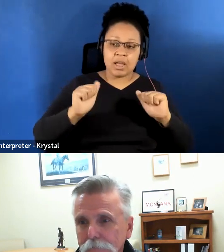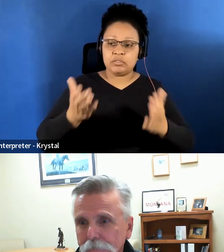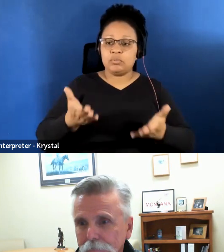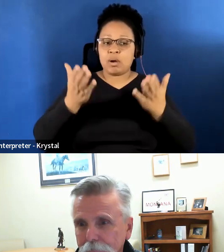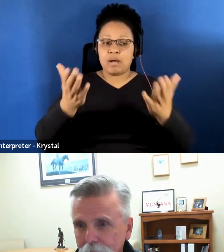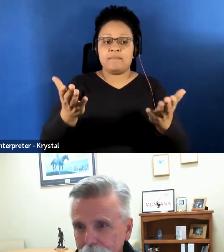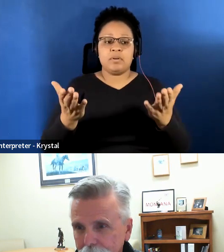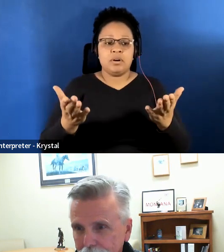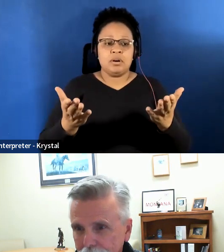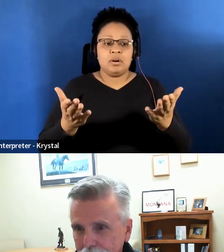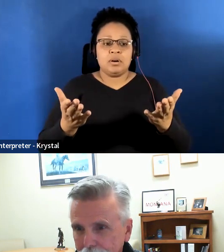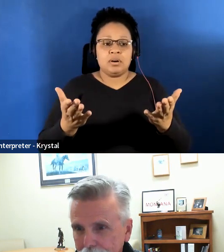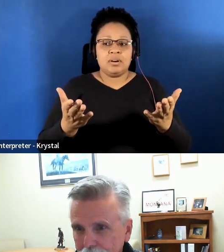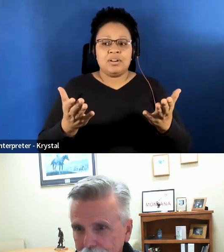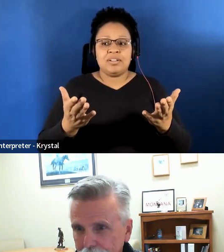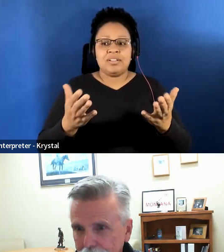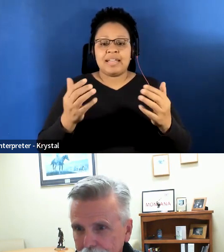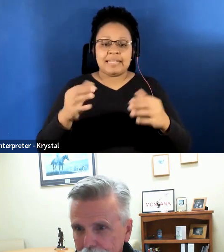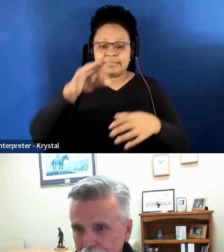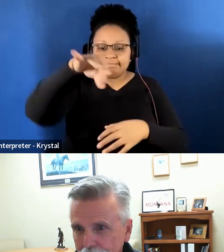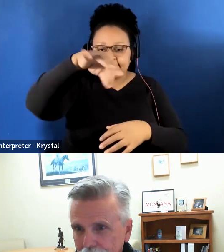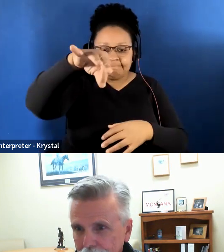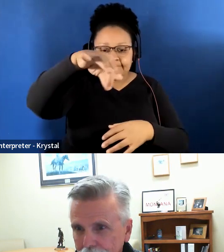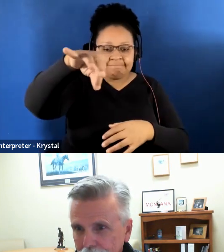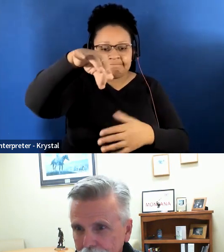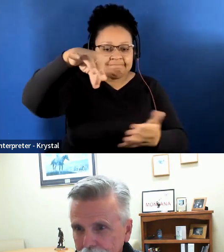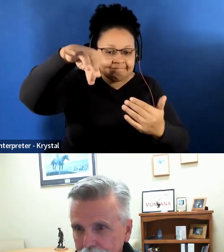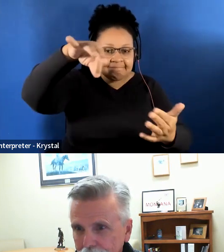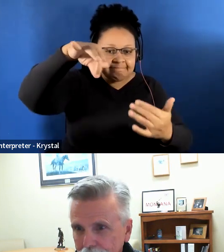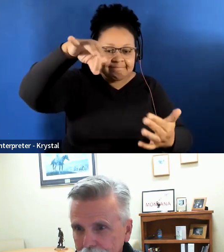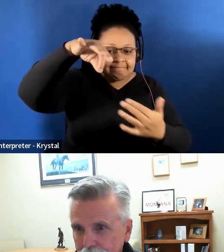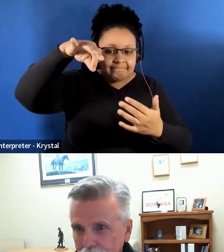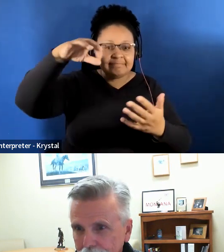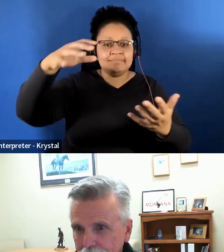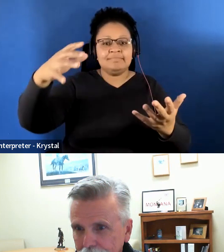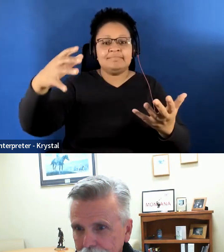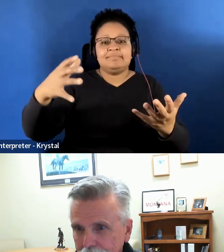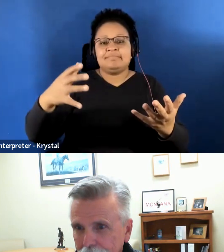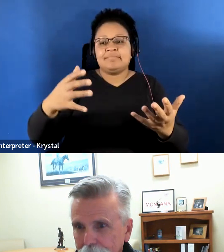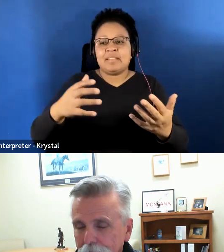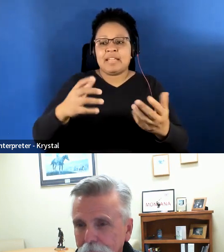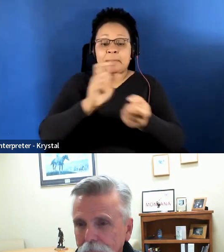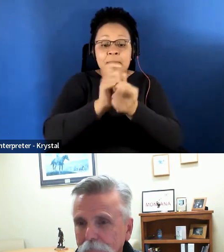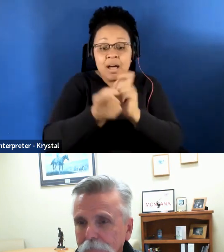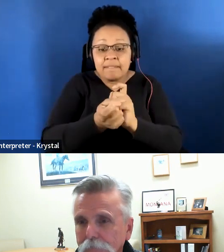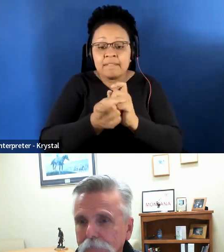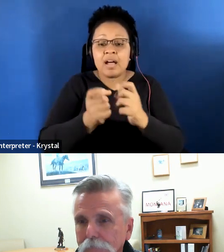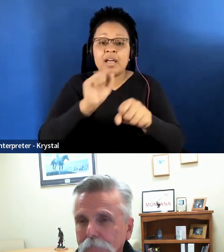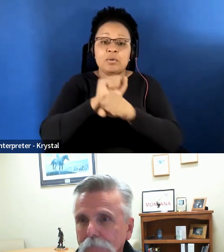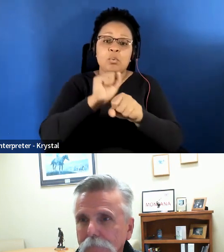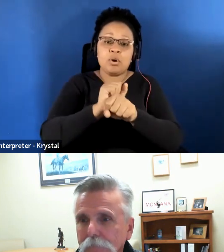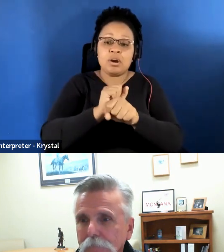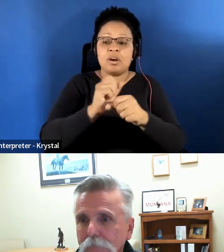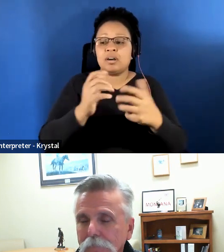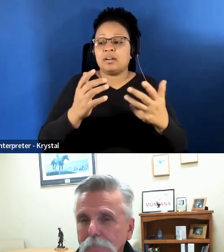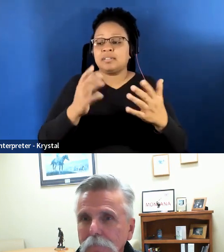offer, these carrots to dangle, like a modified work arrangement and things like that.